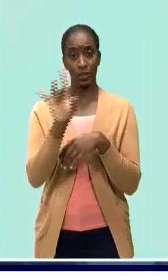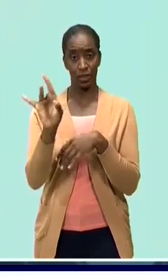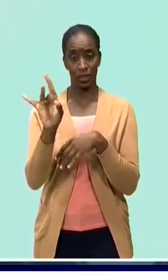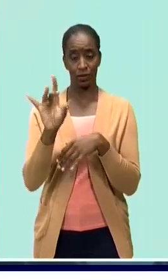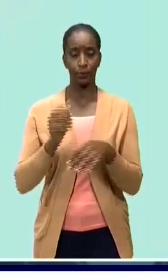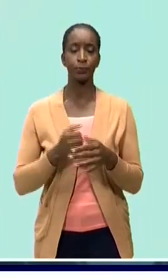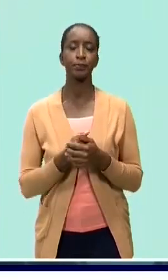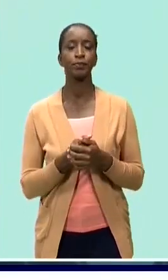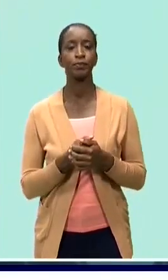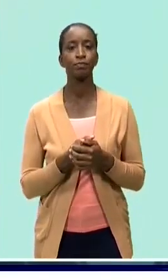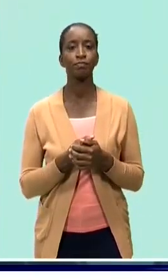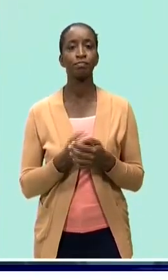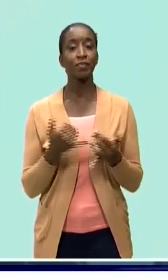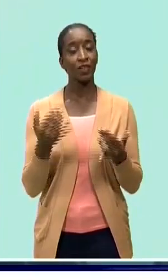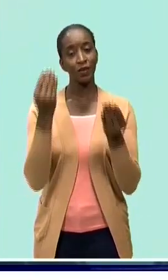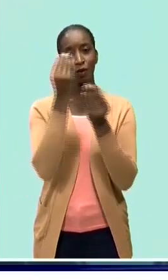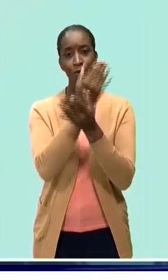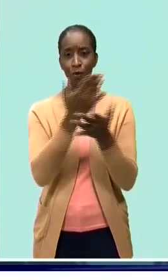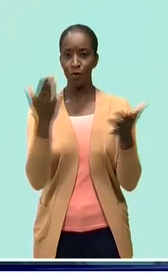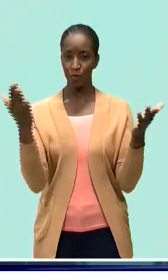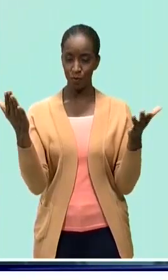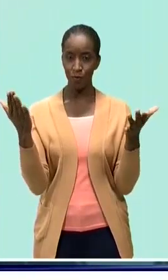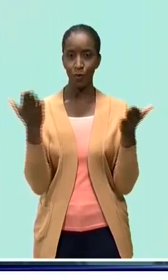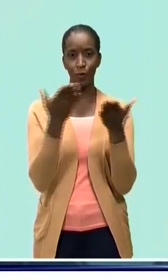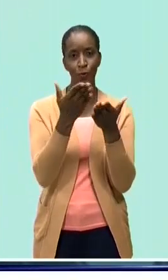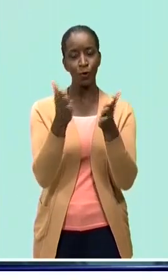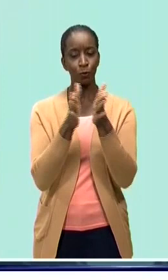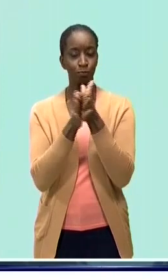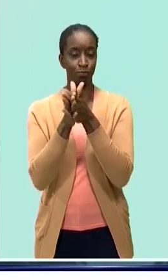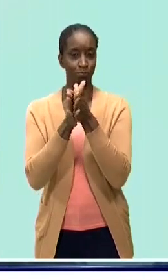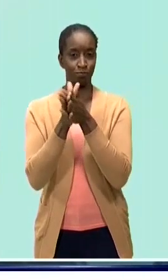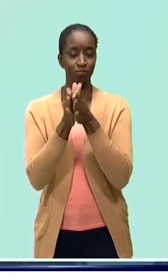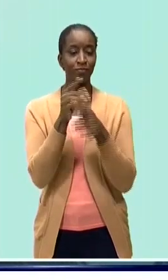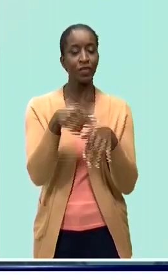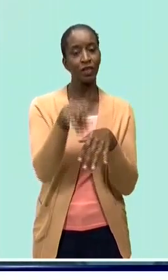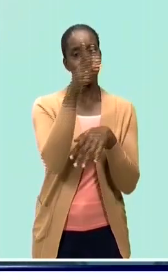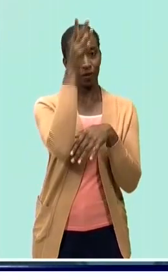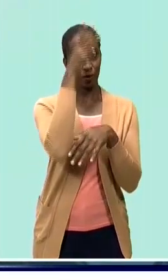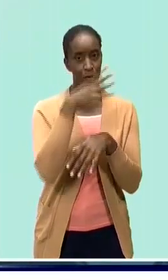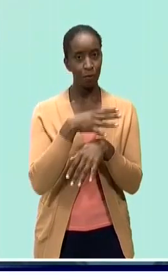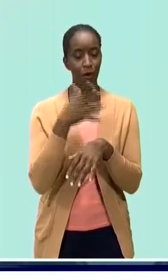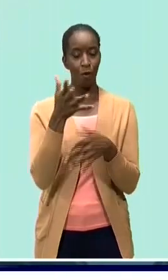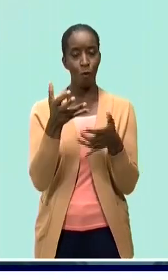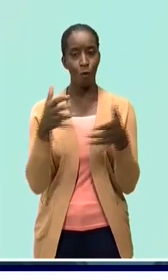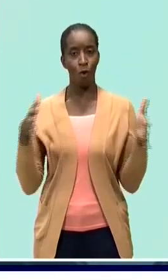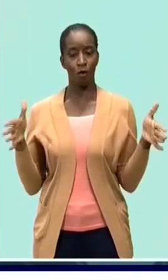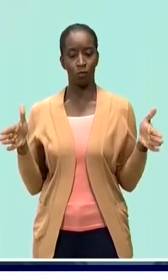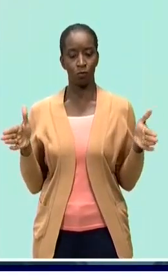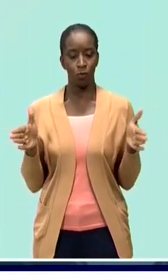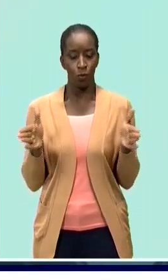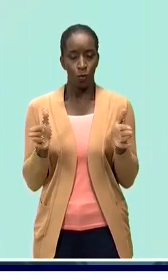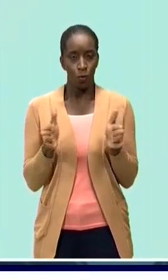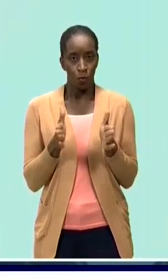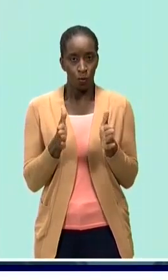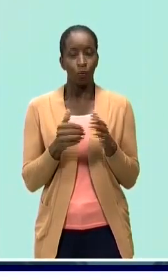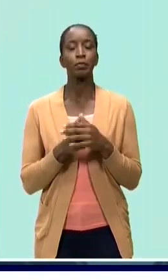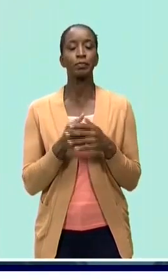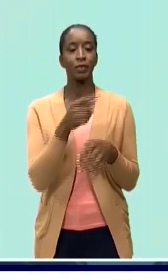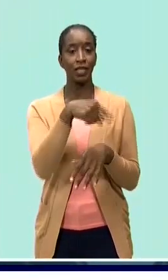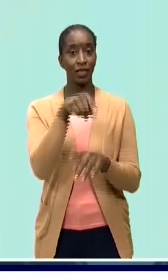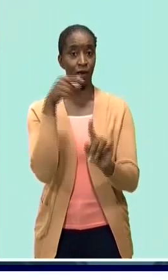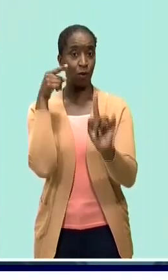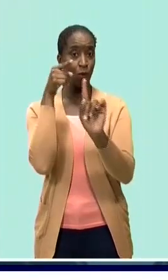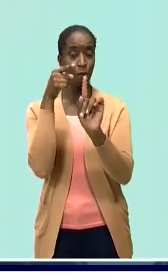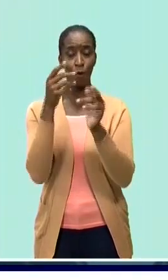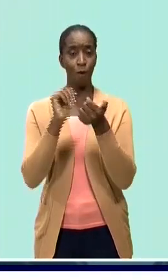Well, this story should be of particular interest to Barbadian men battling the bulge. A number of them have been getting help reaching their goals through